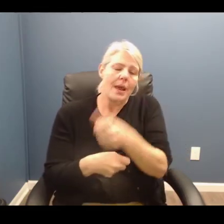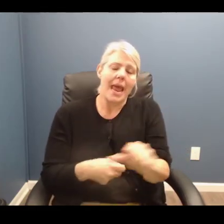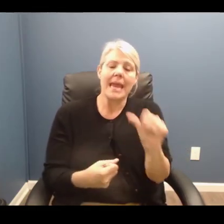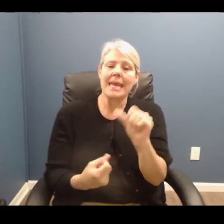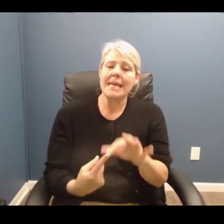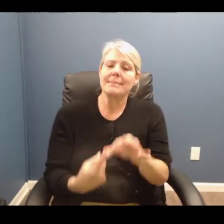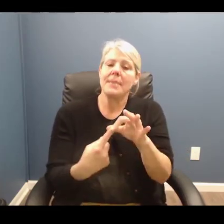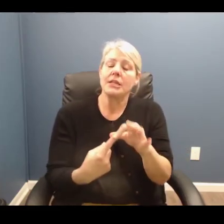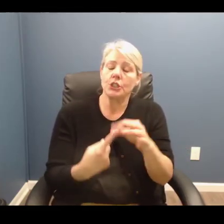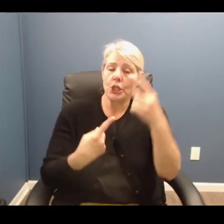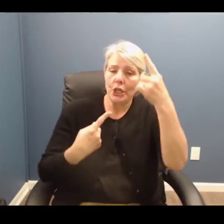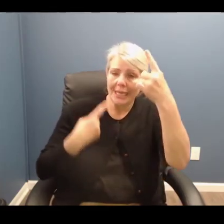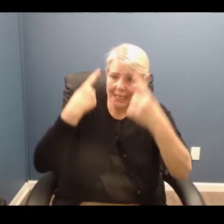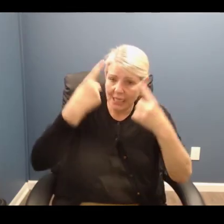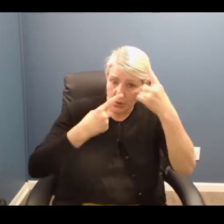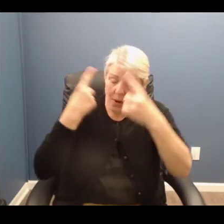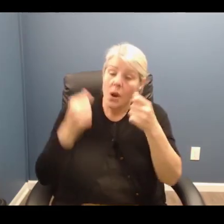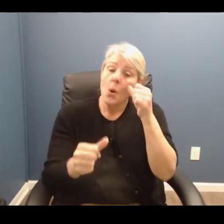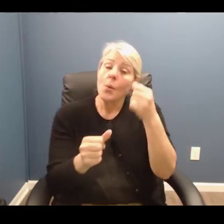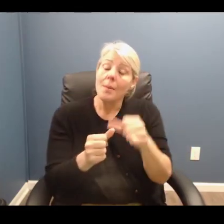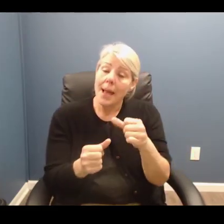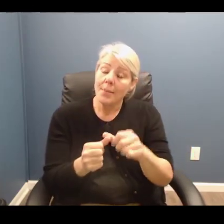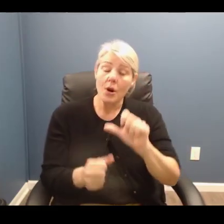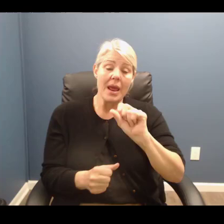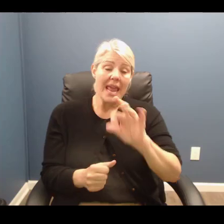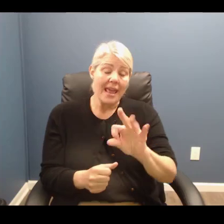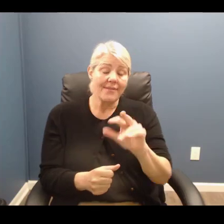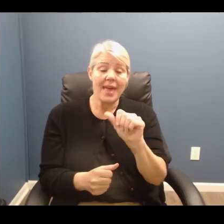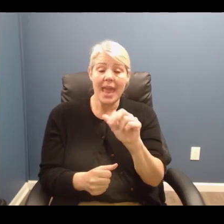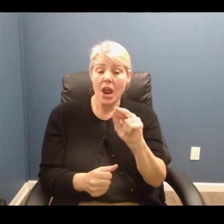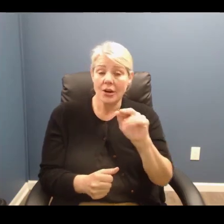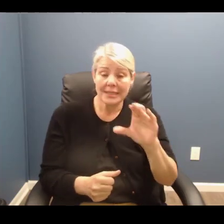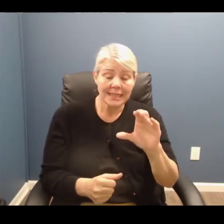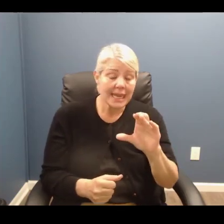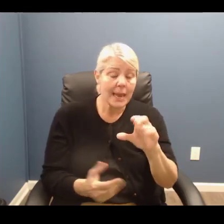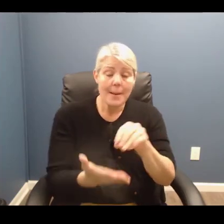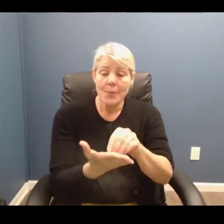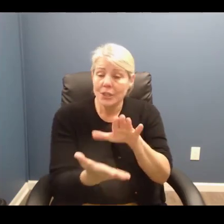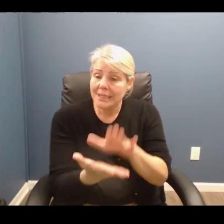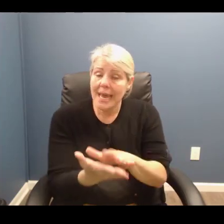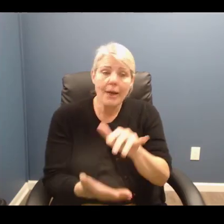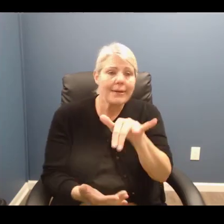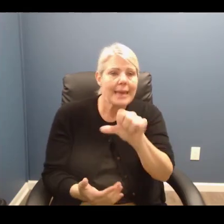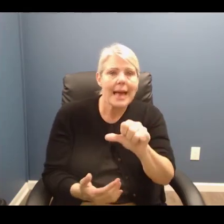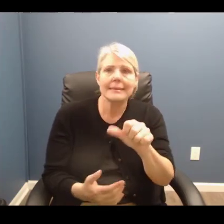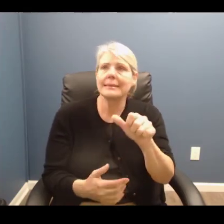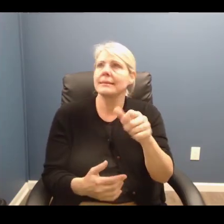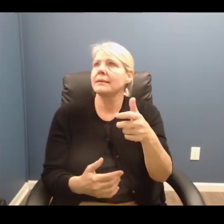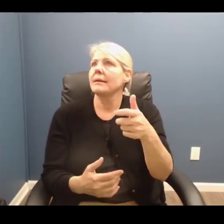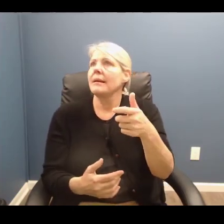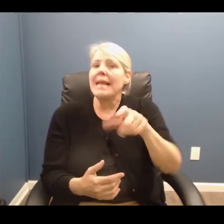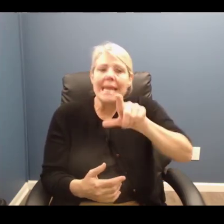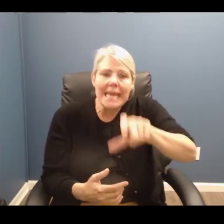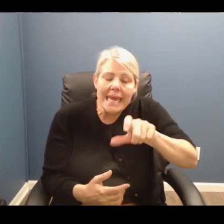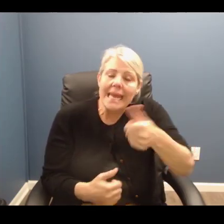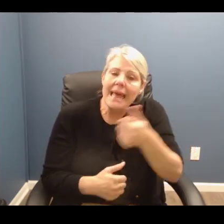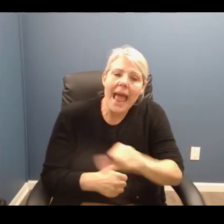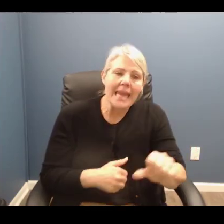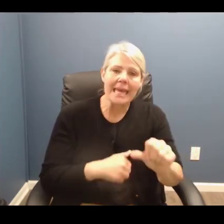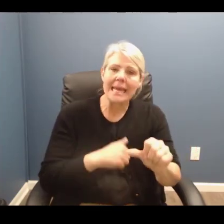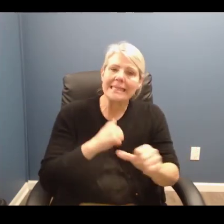factors. Remember, if the ARC marks any of the special factors yes, such as assistive